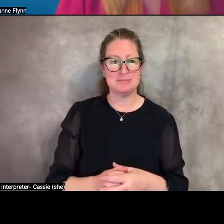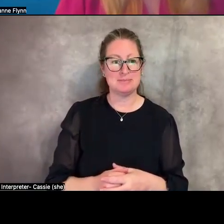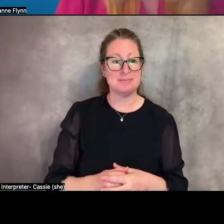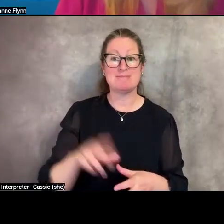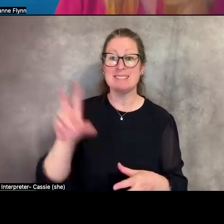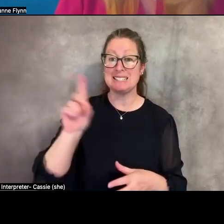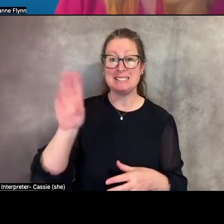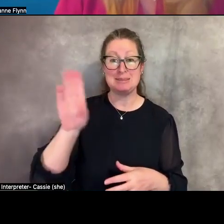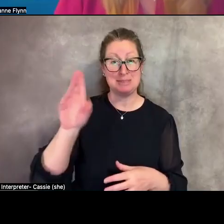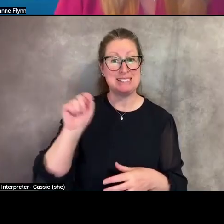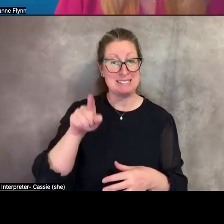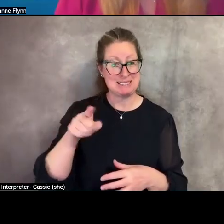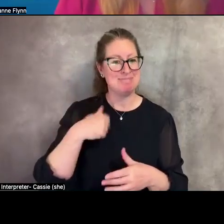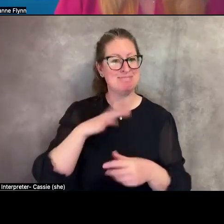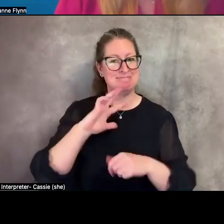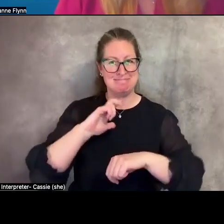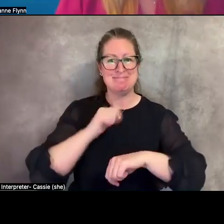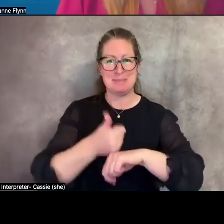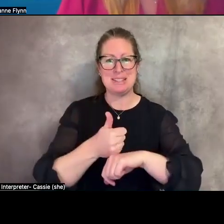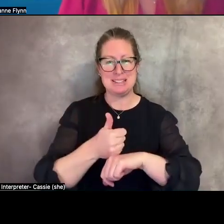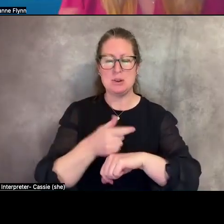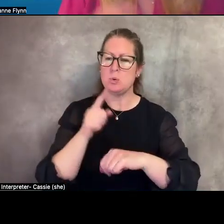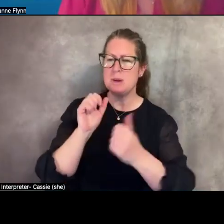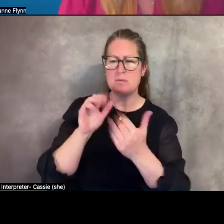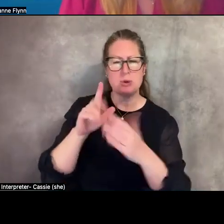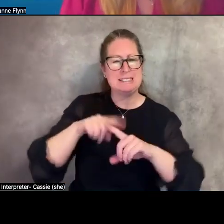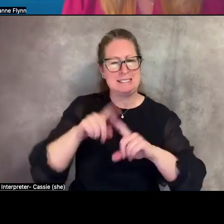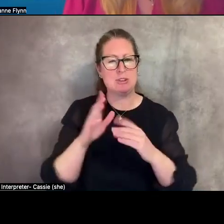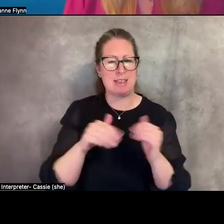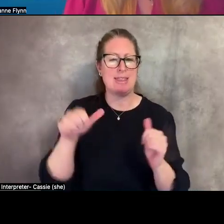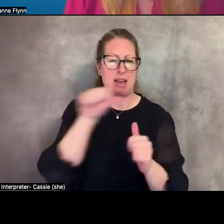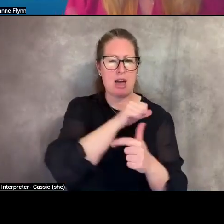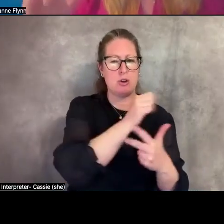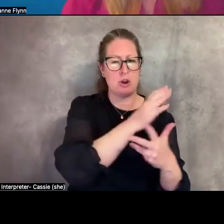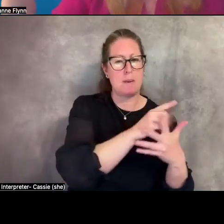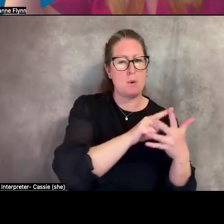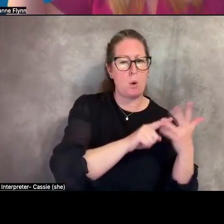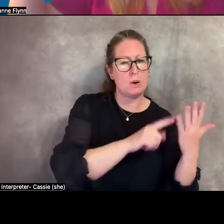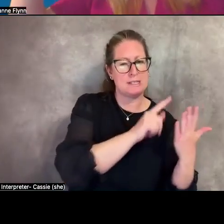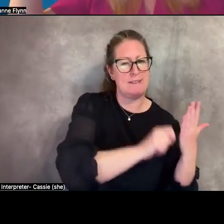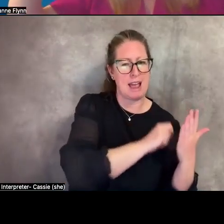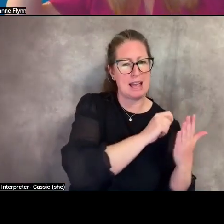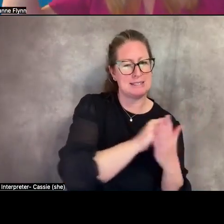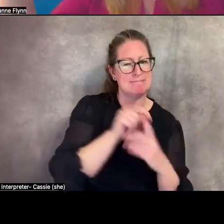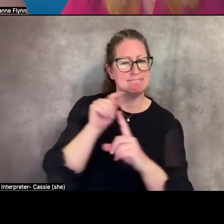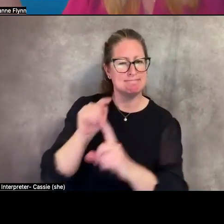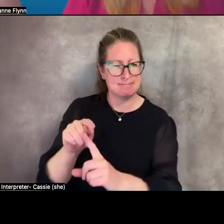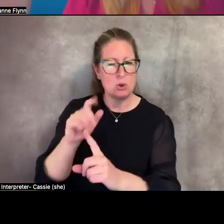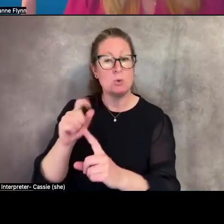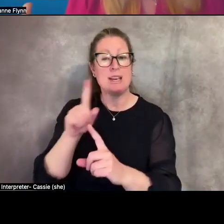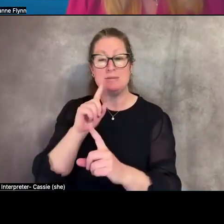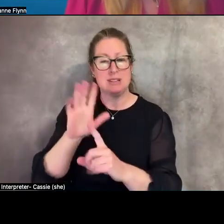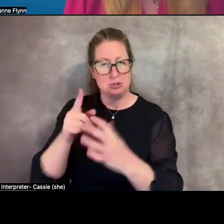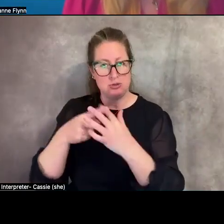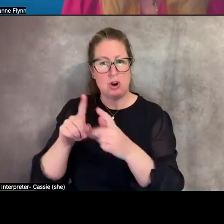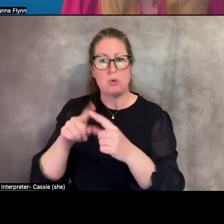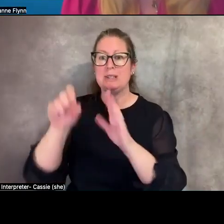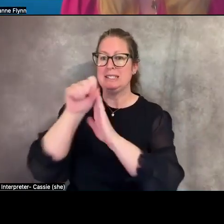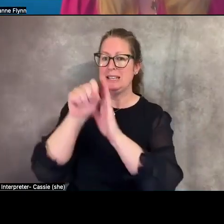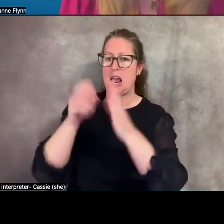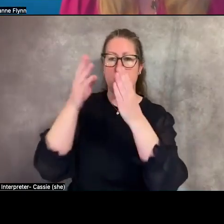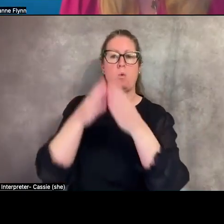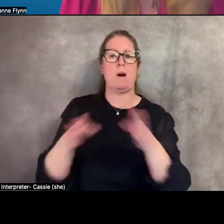DBT was implemented and approached differently than the other components or phases. We actually started with a statewide approach to